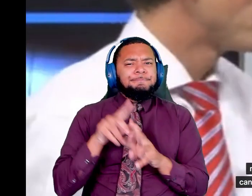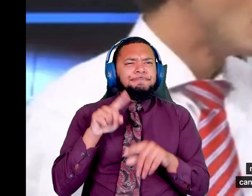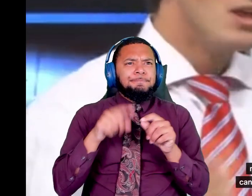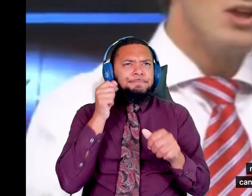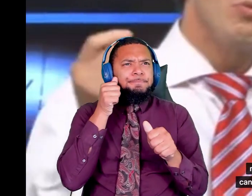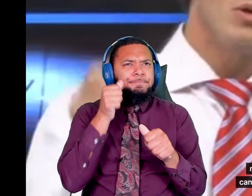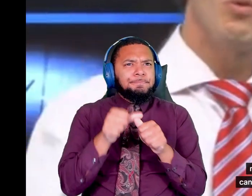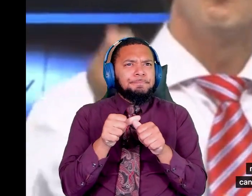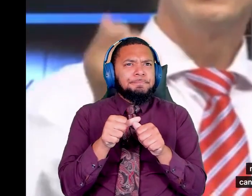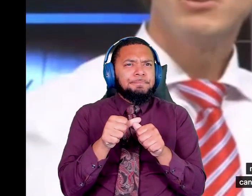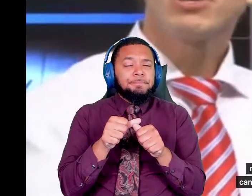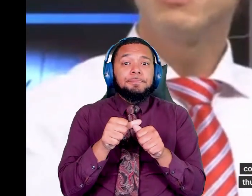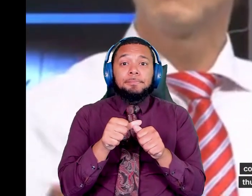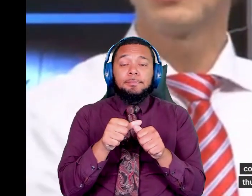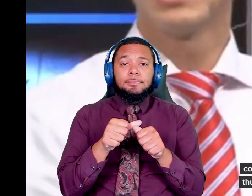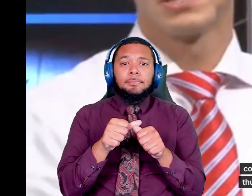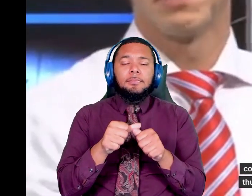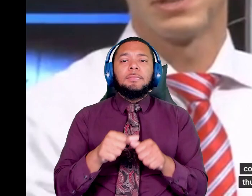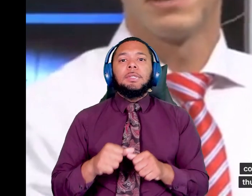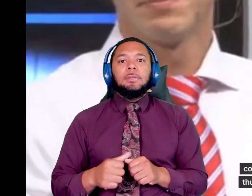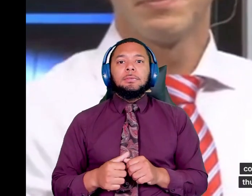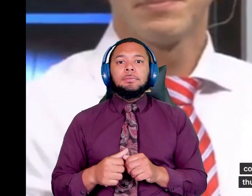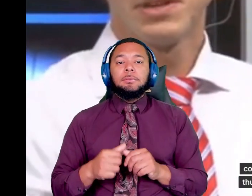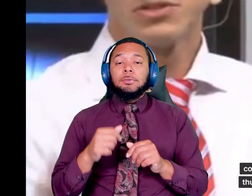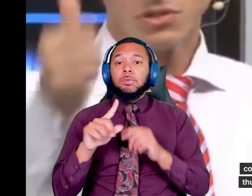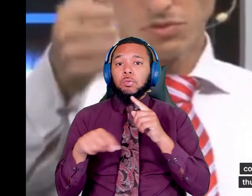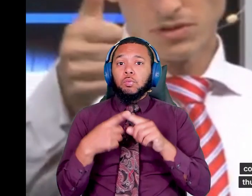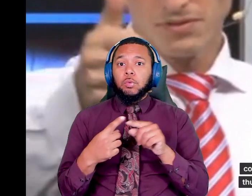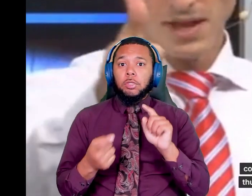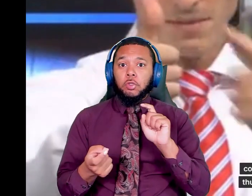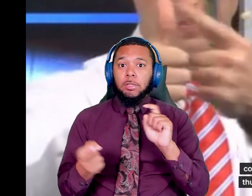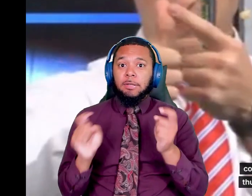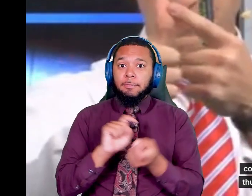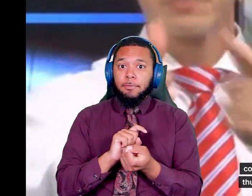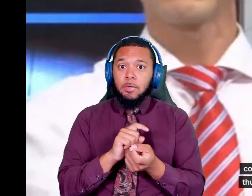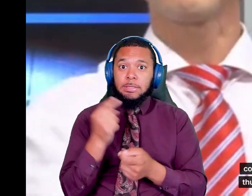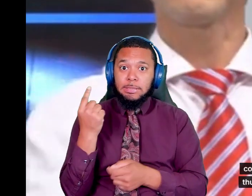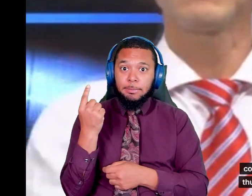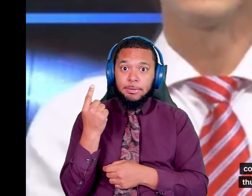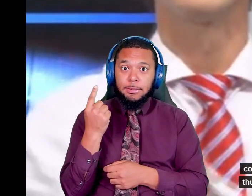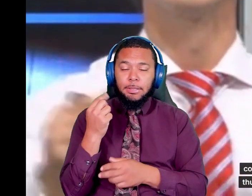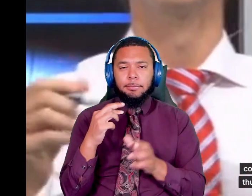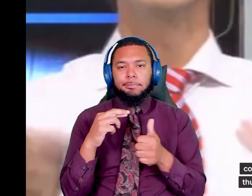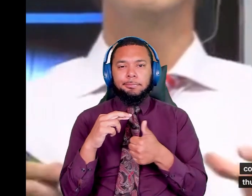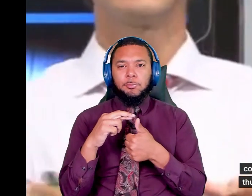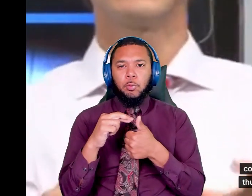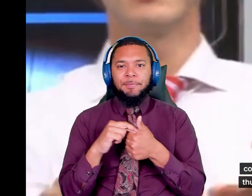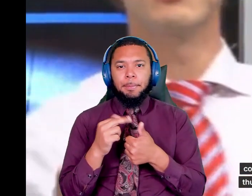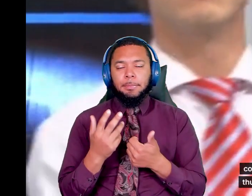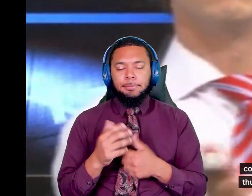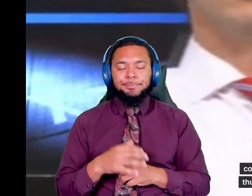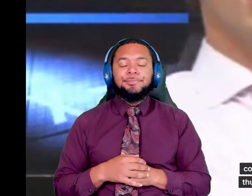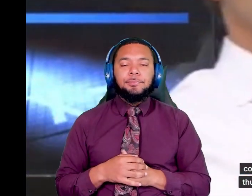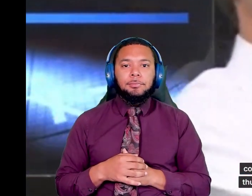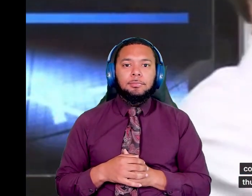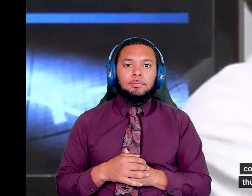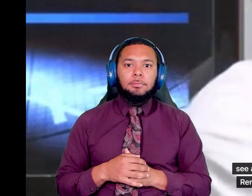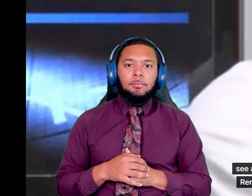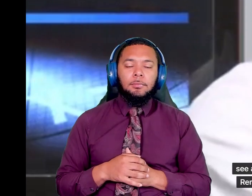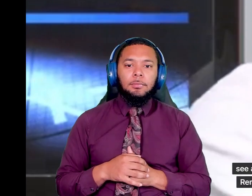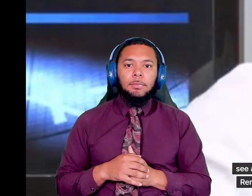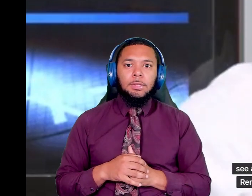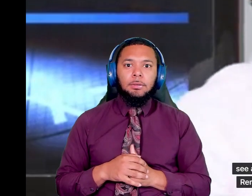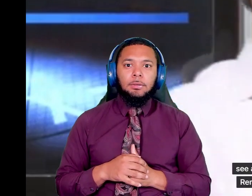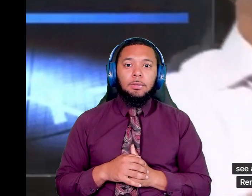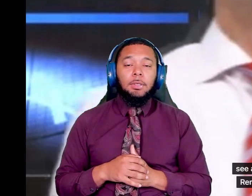remember. Well, when you're converting something, here's the rule of thumb. The units that you don't want to